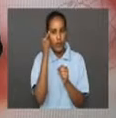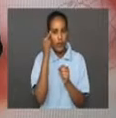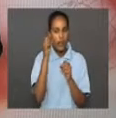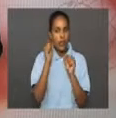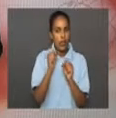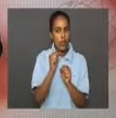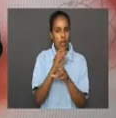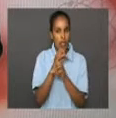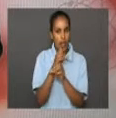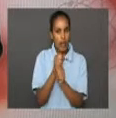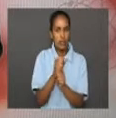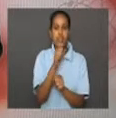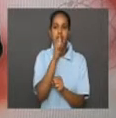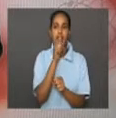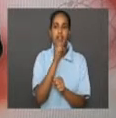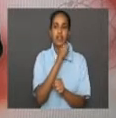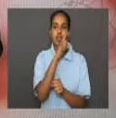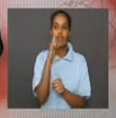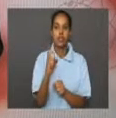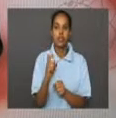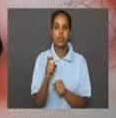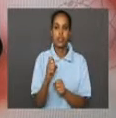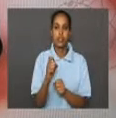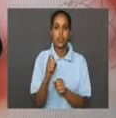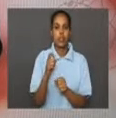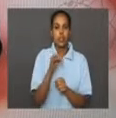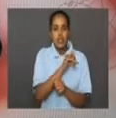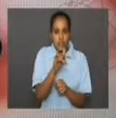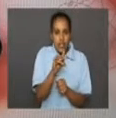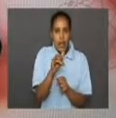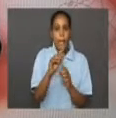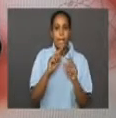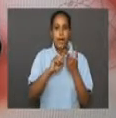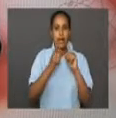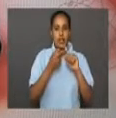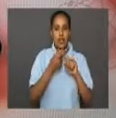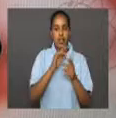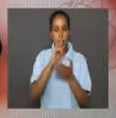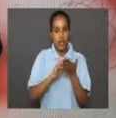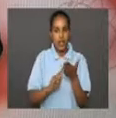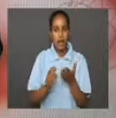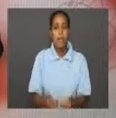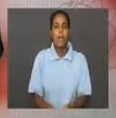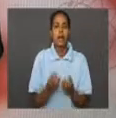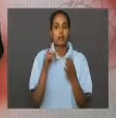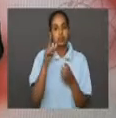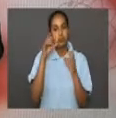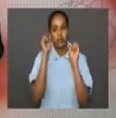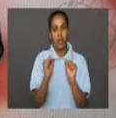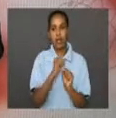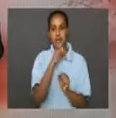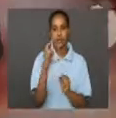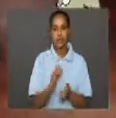that contain starch? With the same partner, please list as many as you